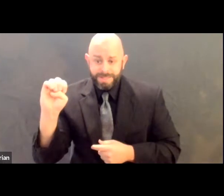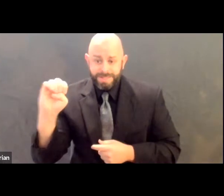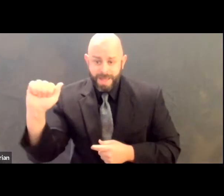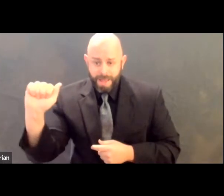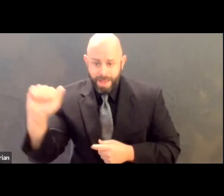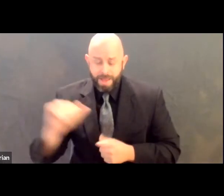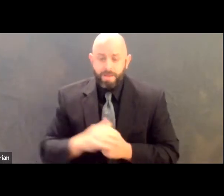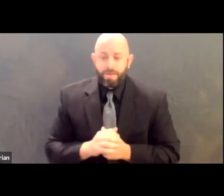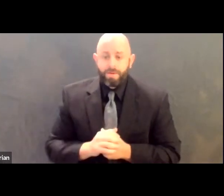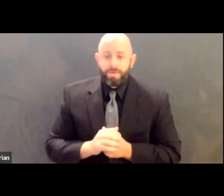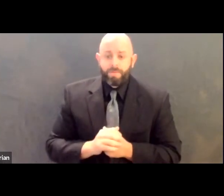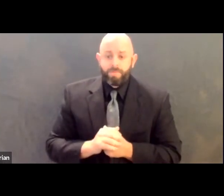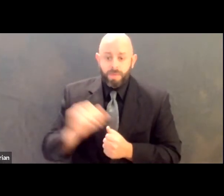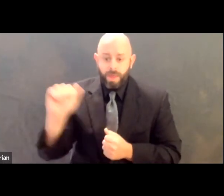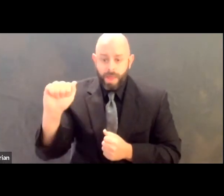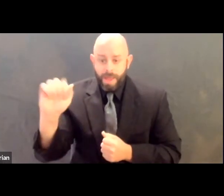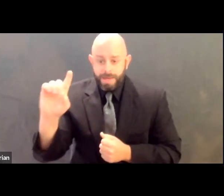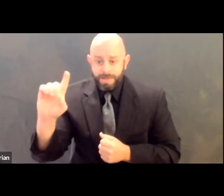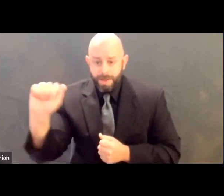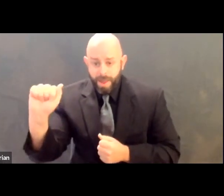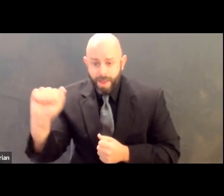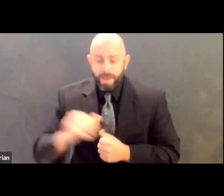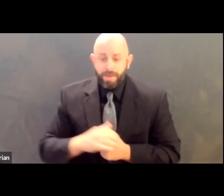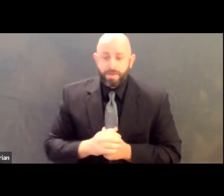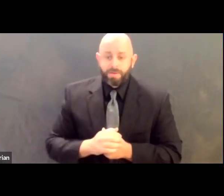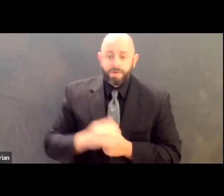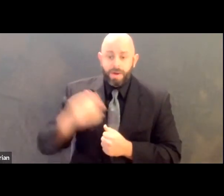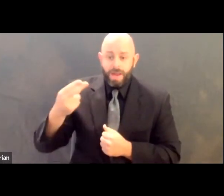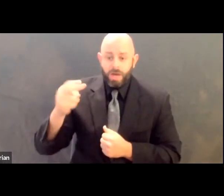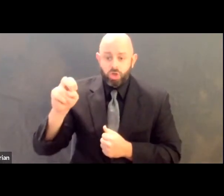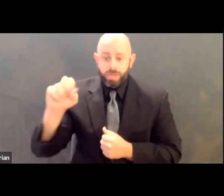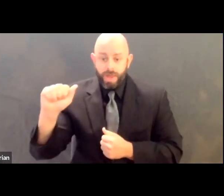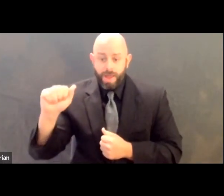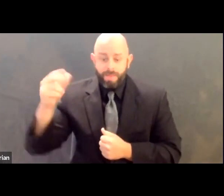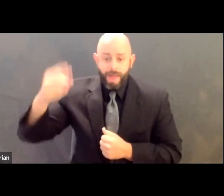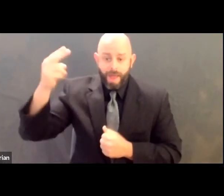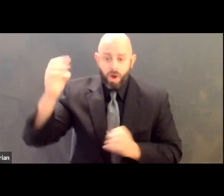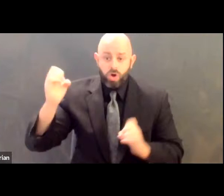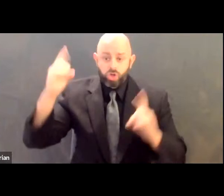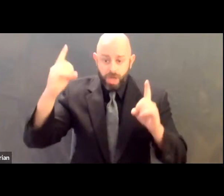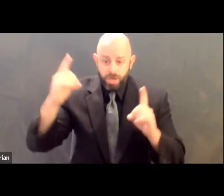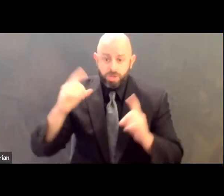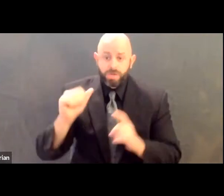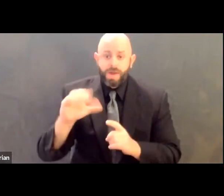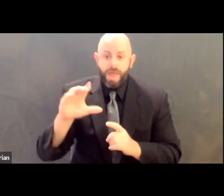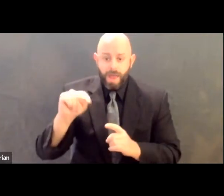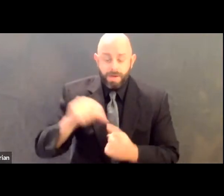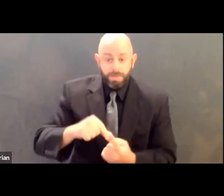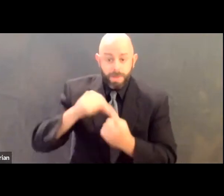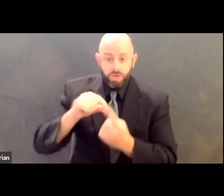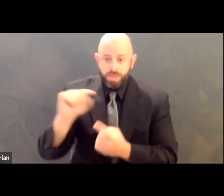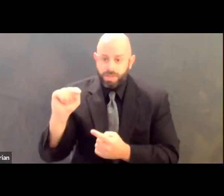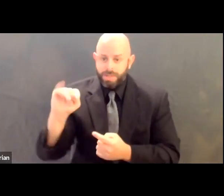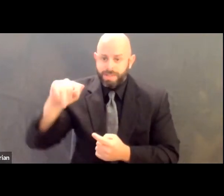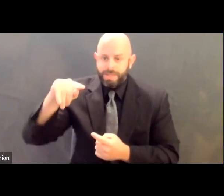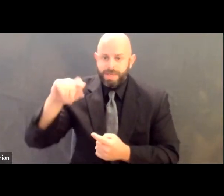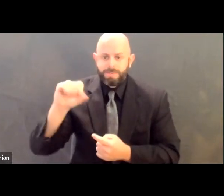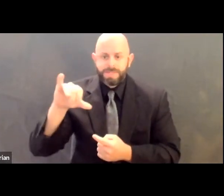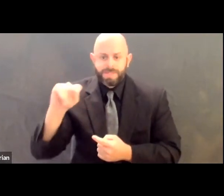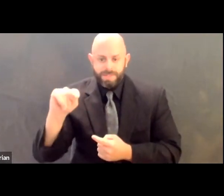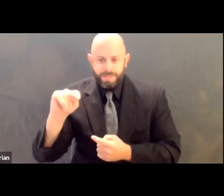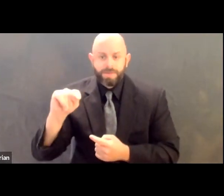ADA, HEA, the Higher Education Act, especially the TIPSED program, the Olmstead